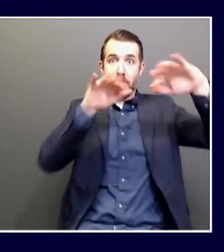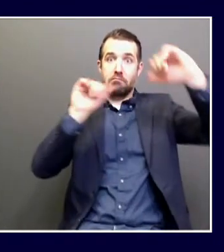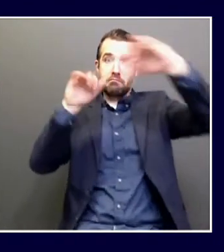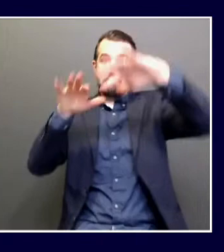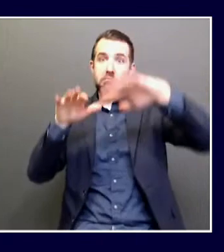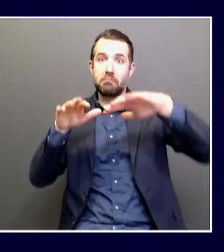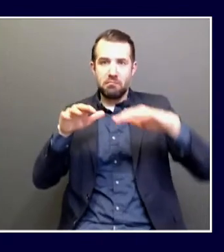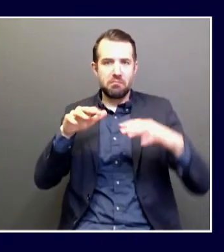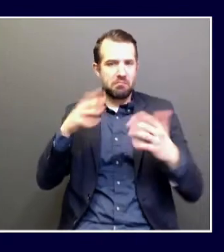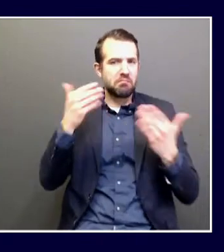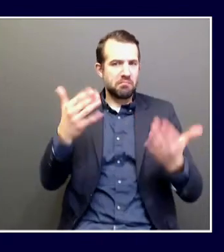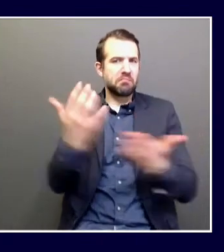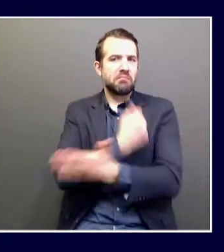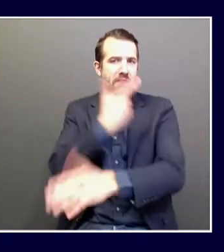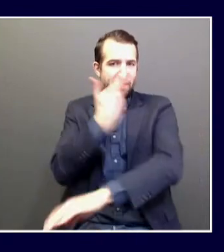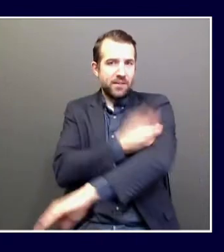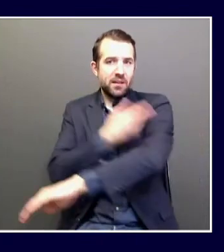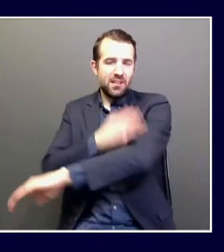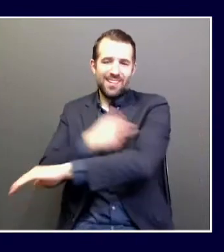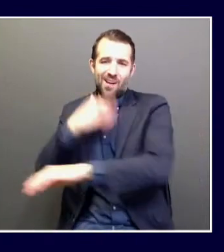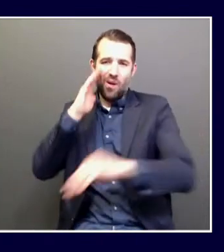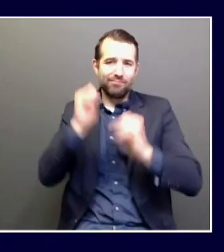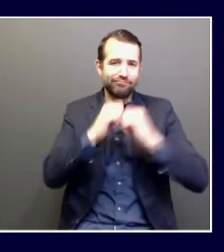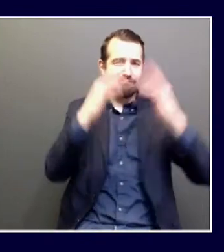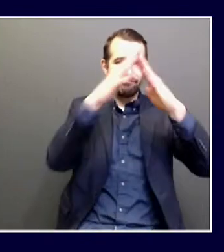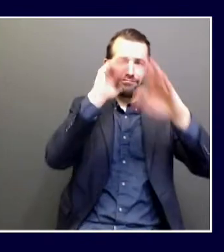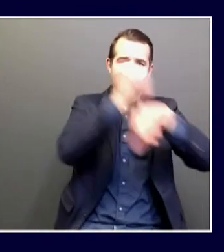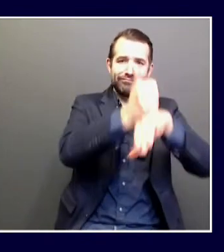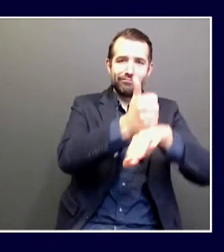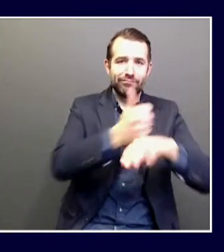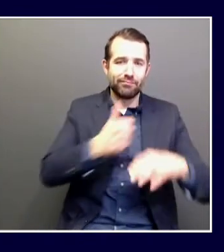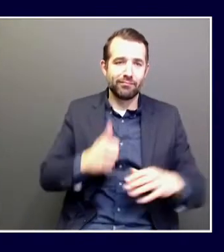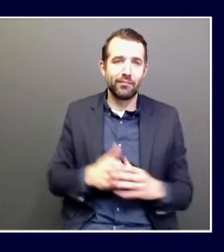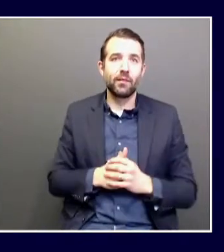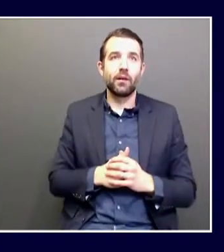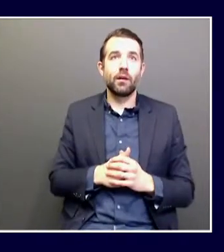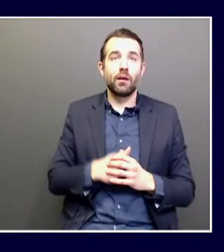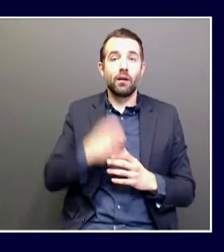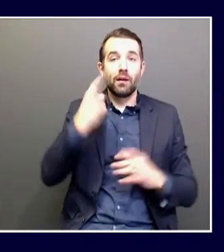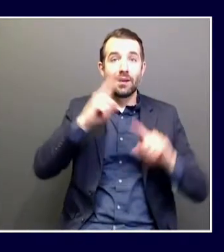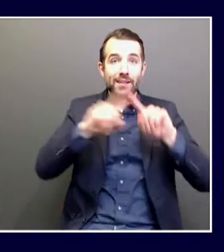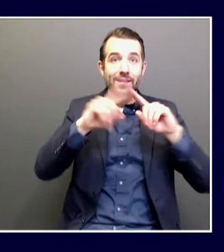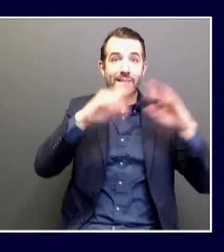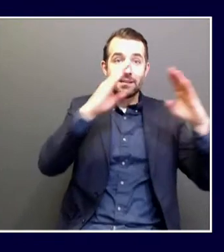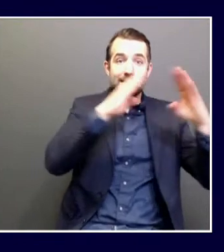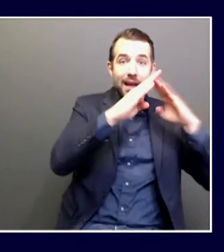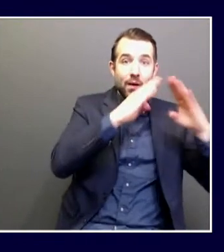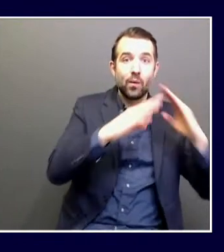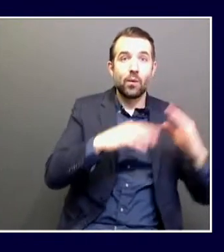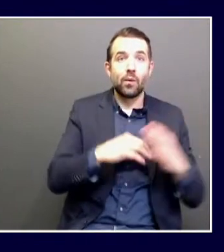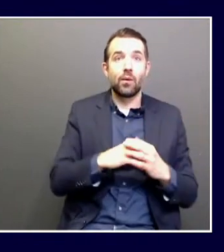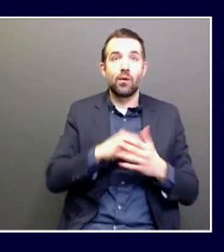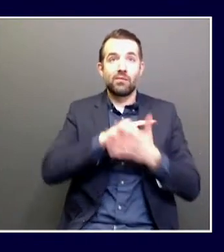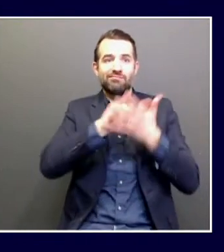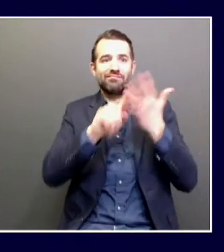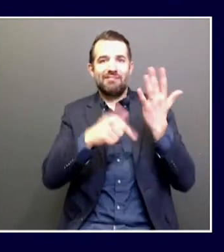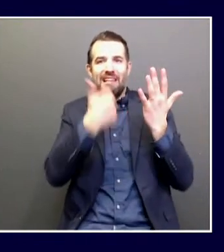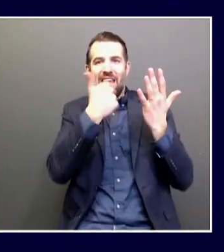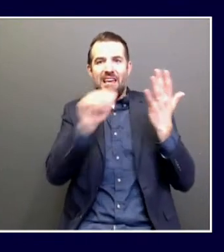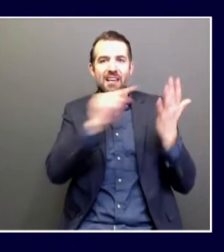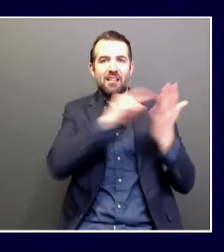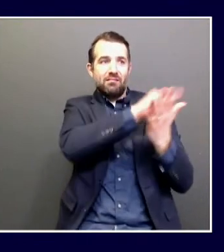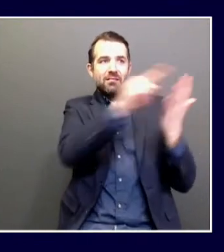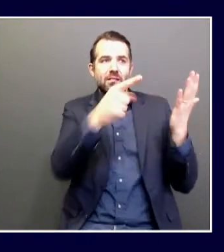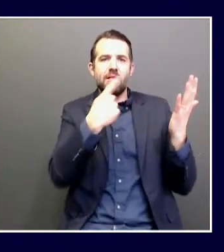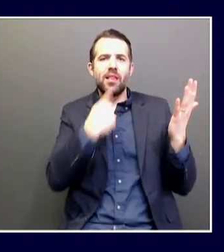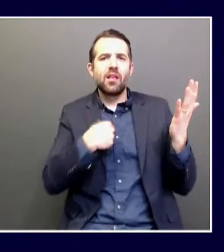do so, we conduct that outreach with civic organizations to approach them to say, hey, is there a place in your community where you think people